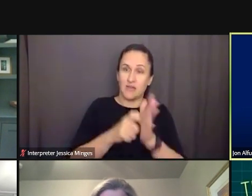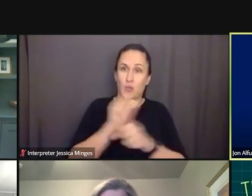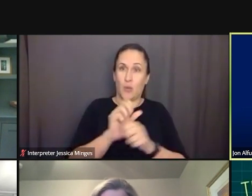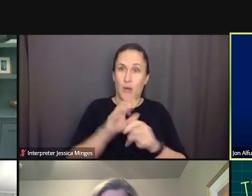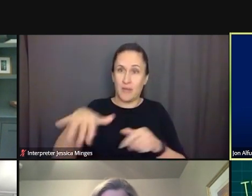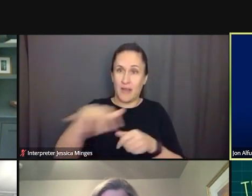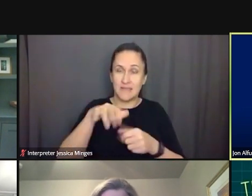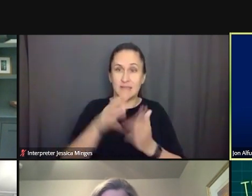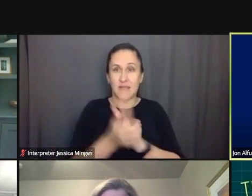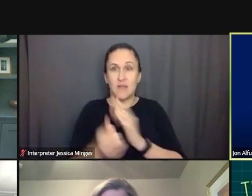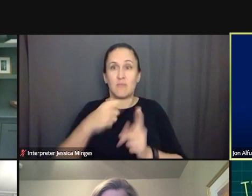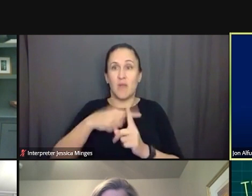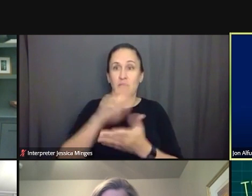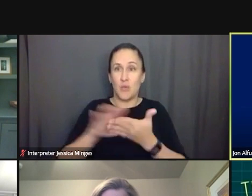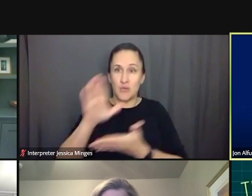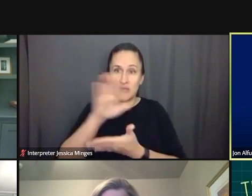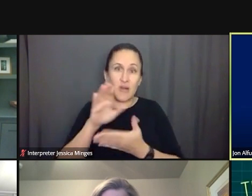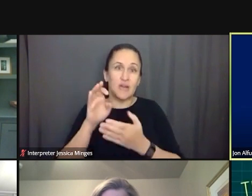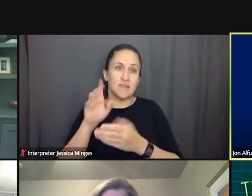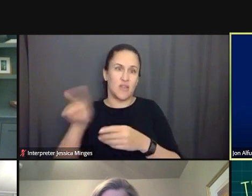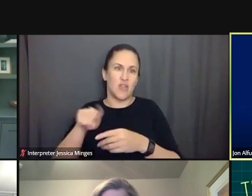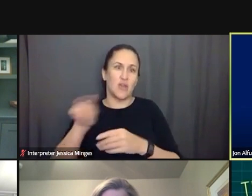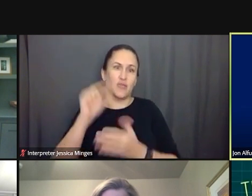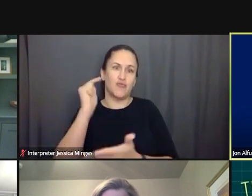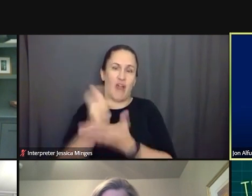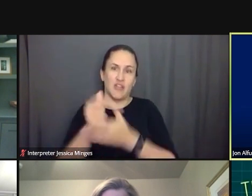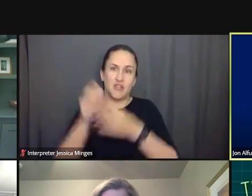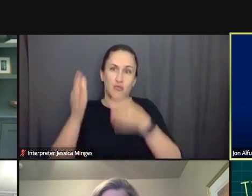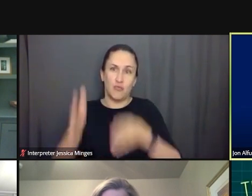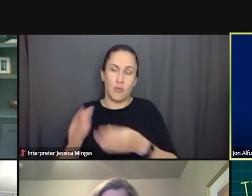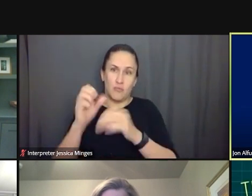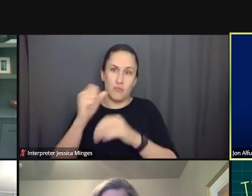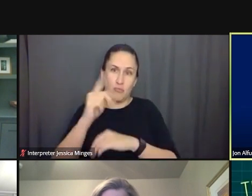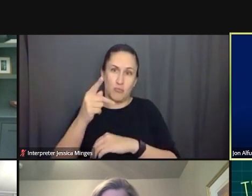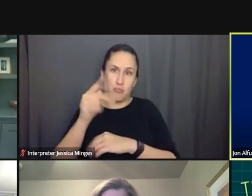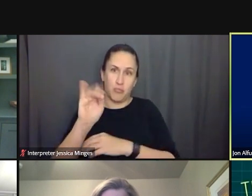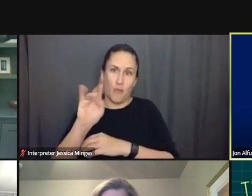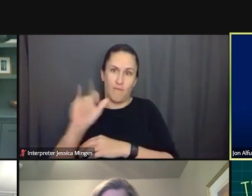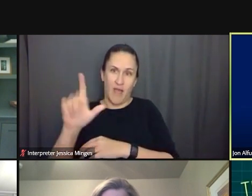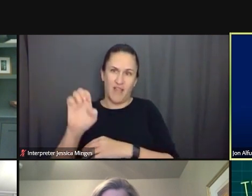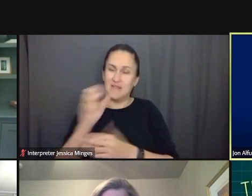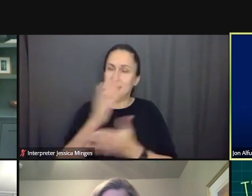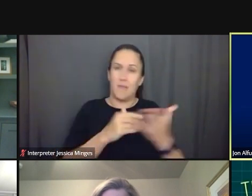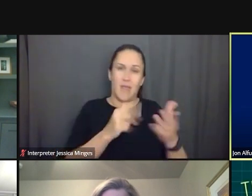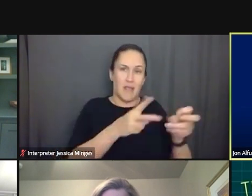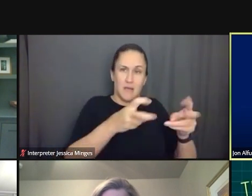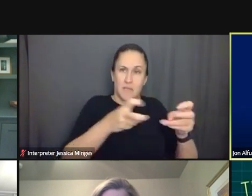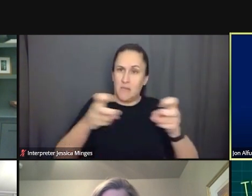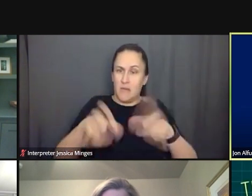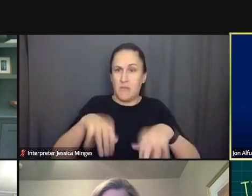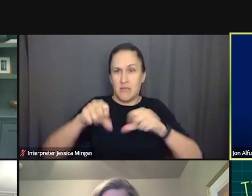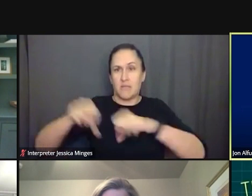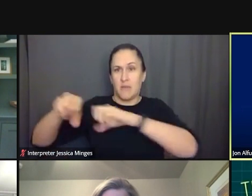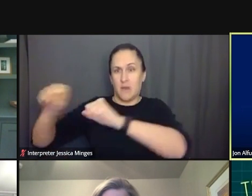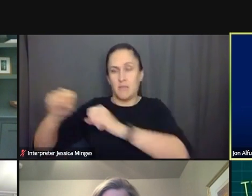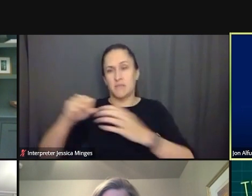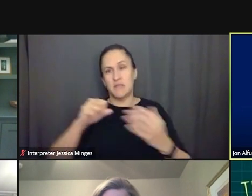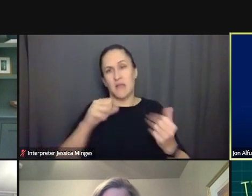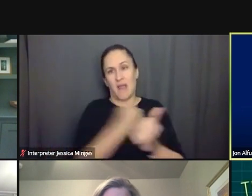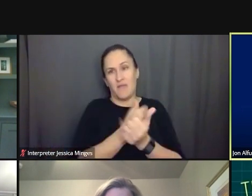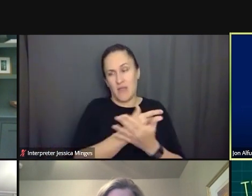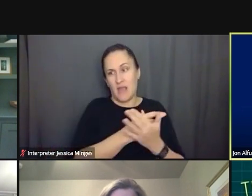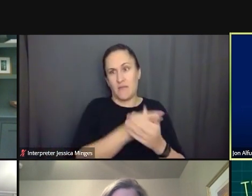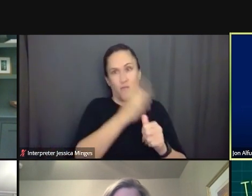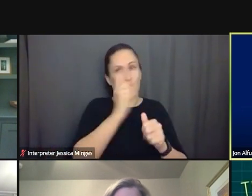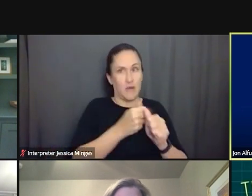Post-Secondary's education's graduate profile. So on some level, almost word for word, they adopted the basic spirit of this